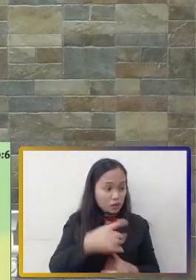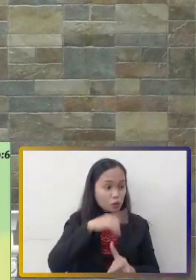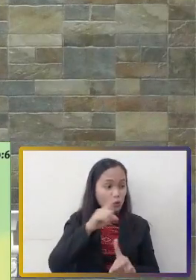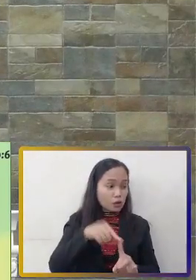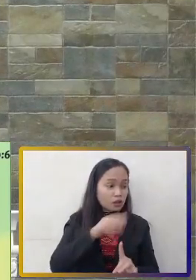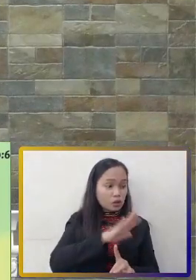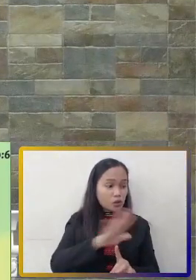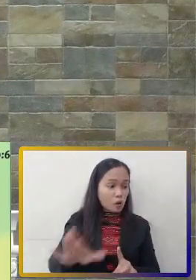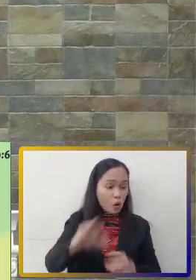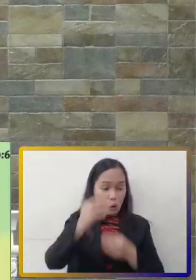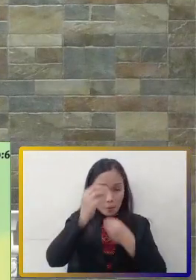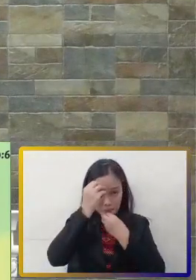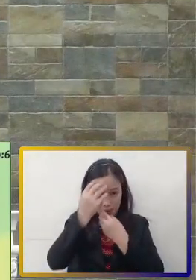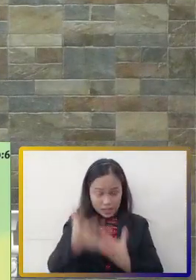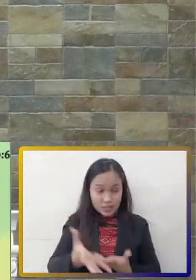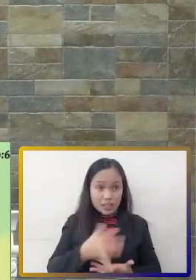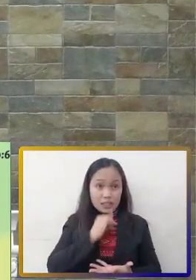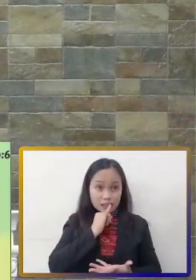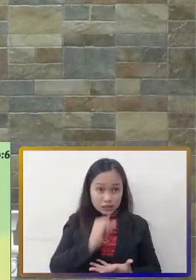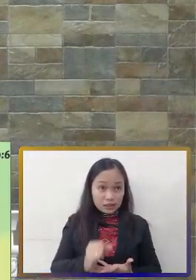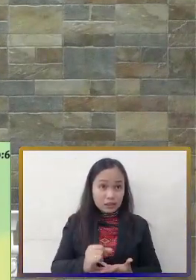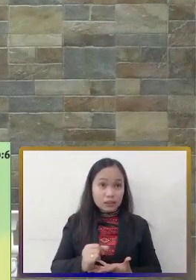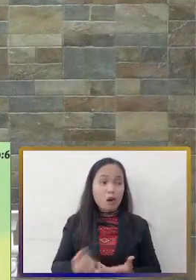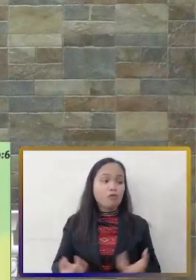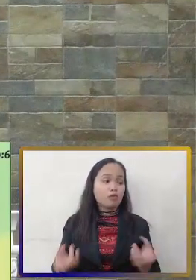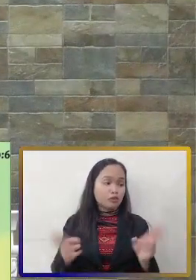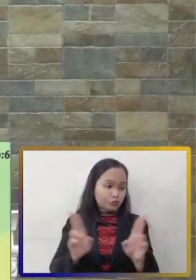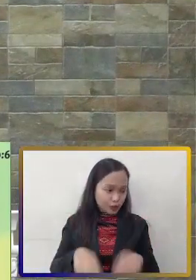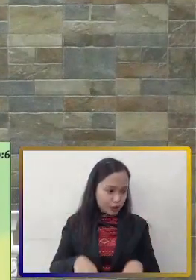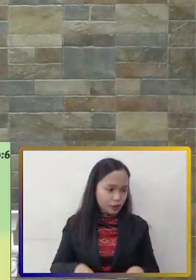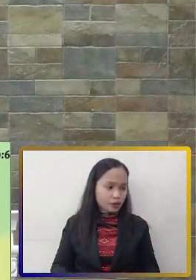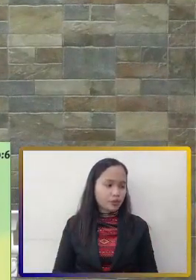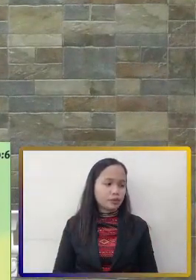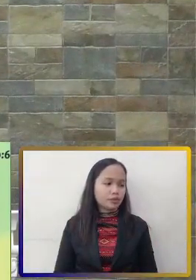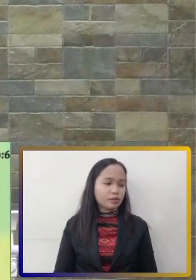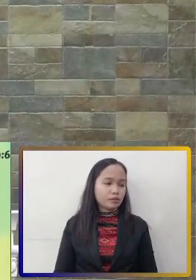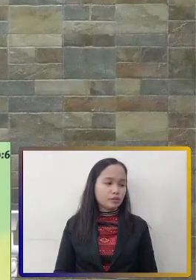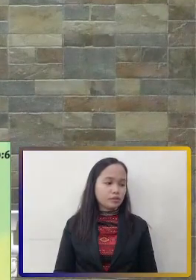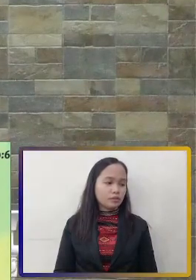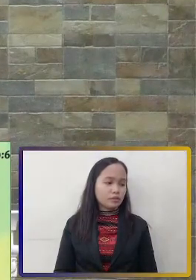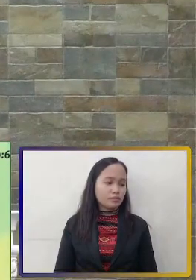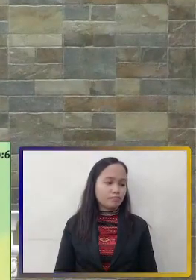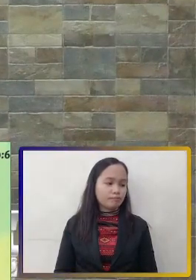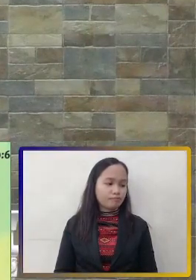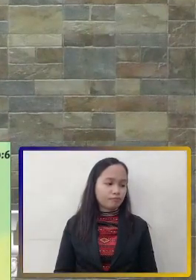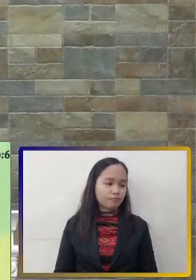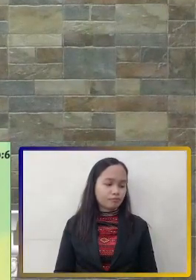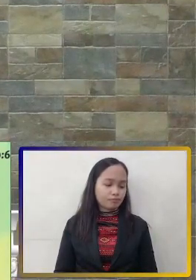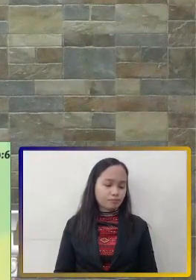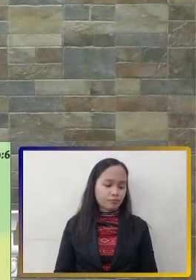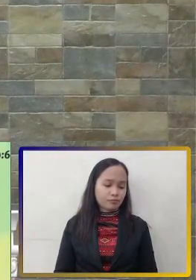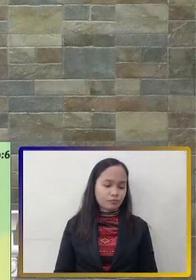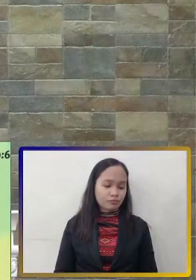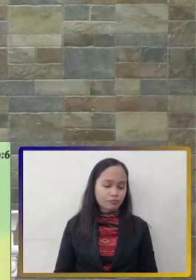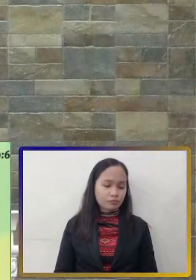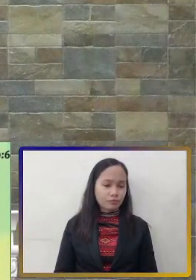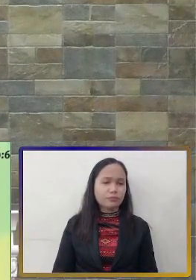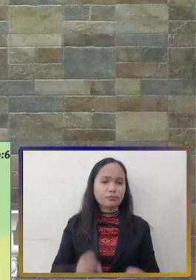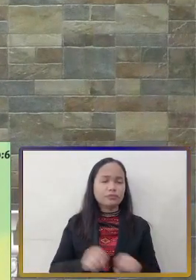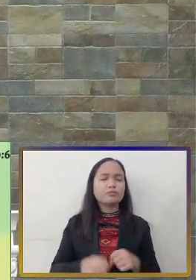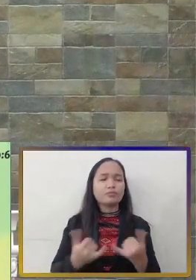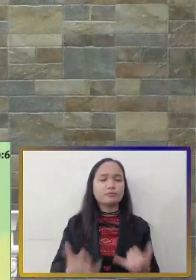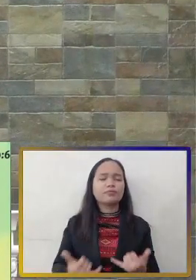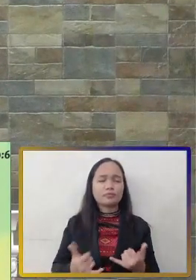your obedience is fulfilled. Ang ganda po. So ngayong